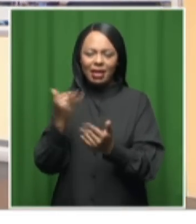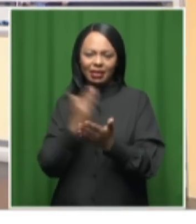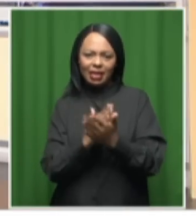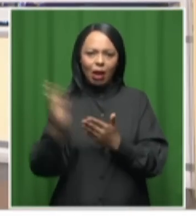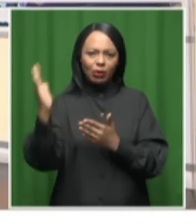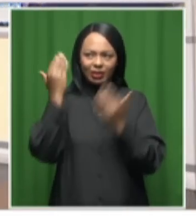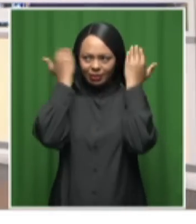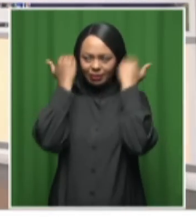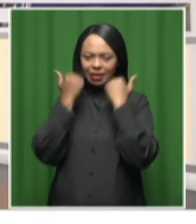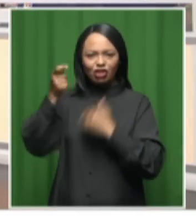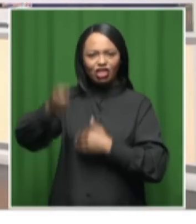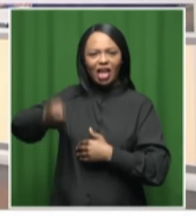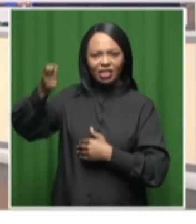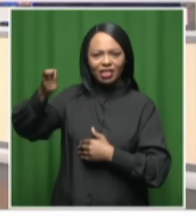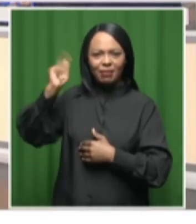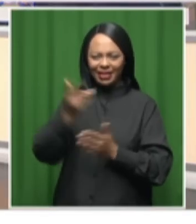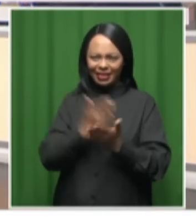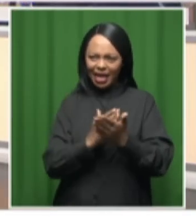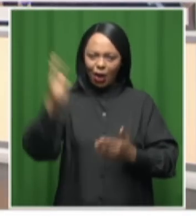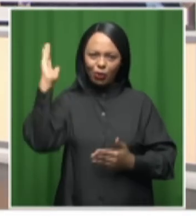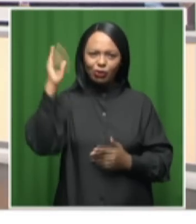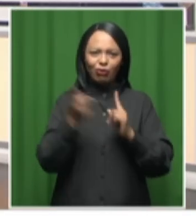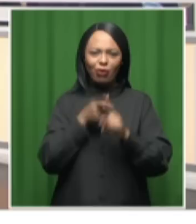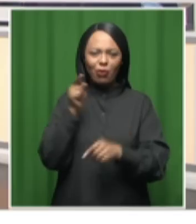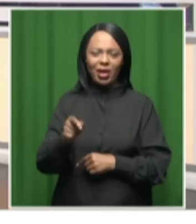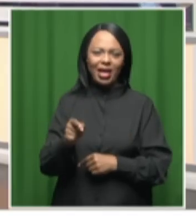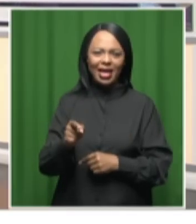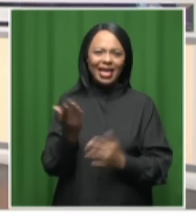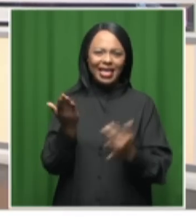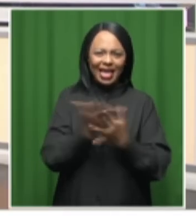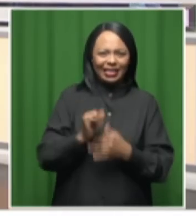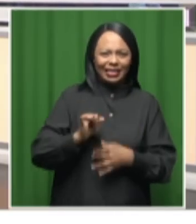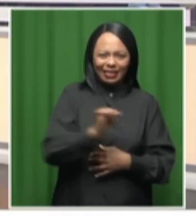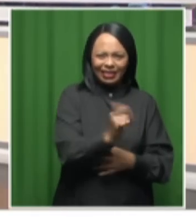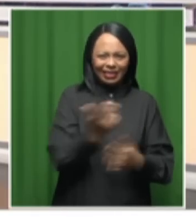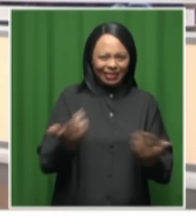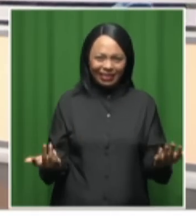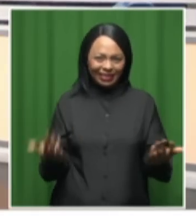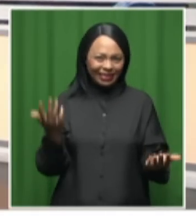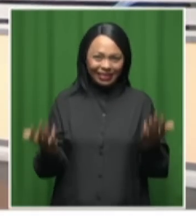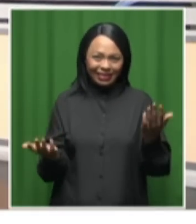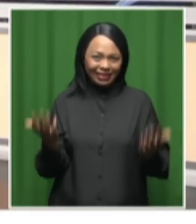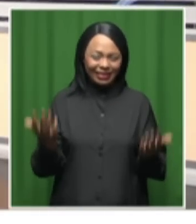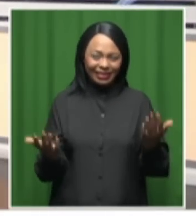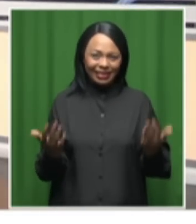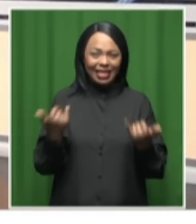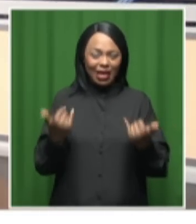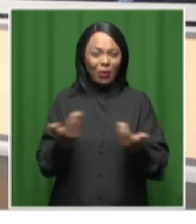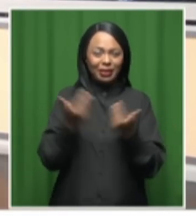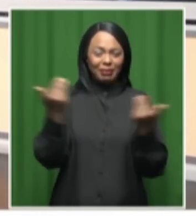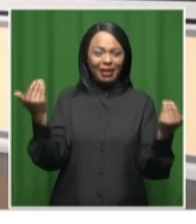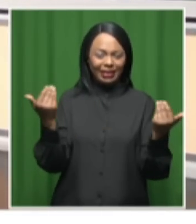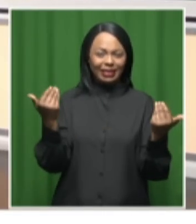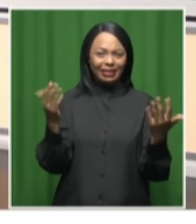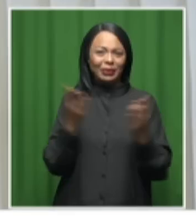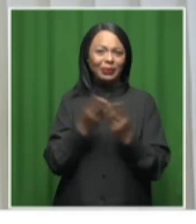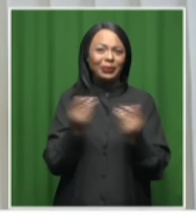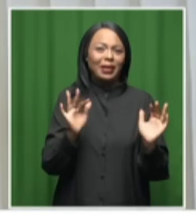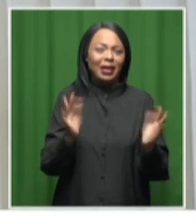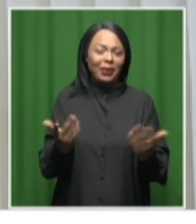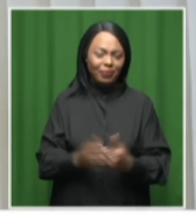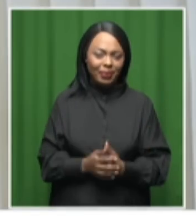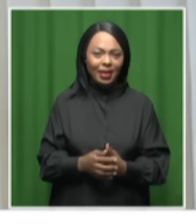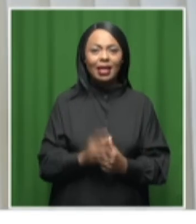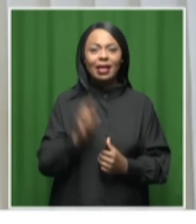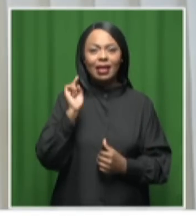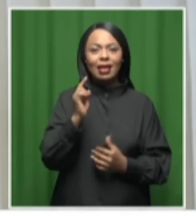case. What updates do we have on this separate issue now? I think on that one, the spotlight